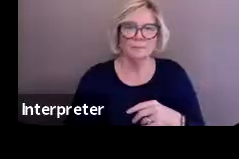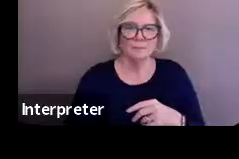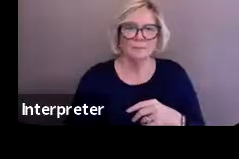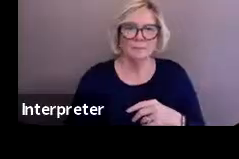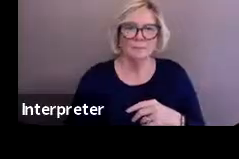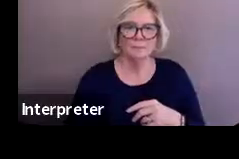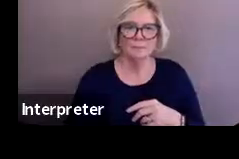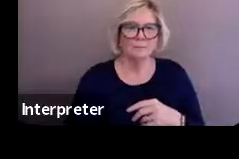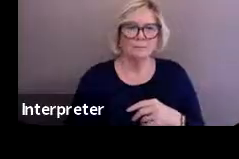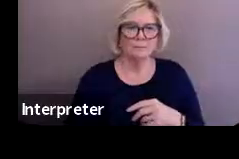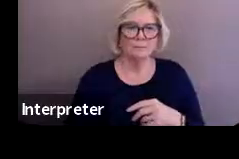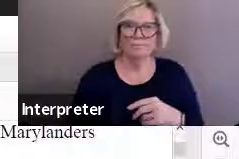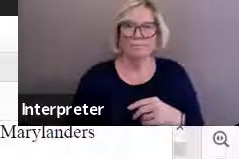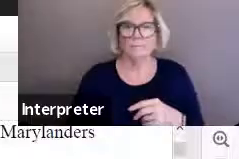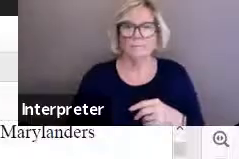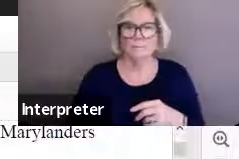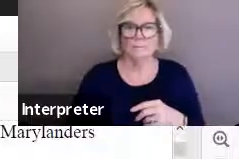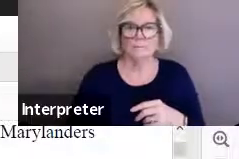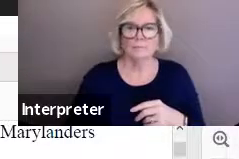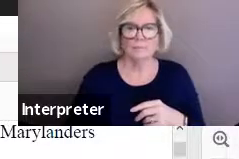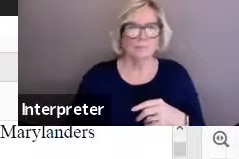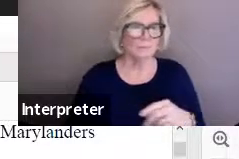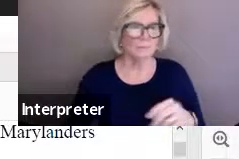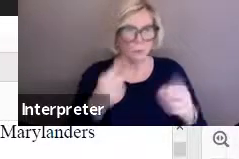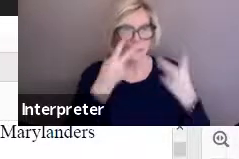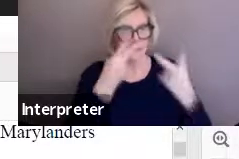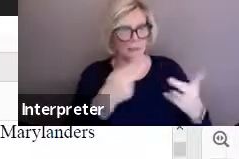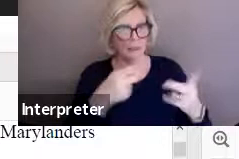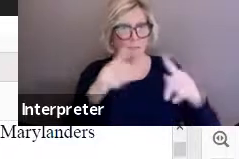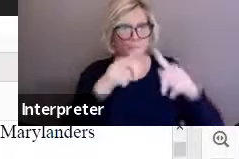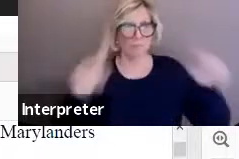there we go. Can you all see that all right?